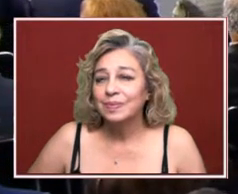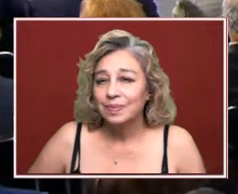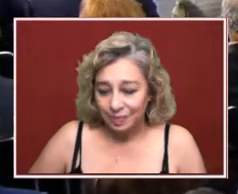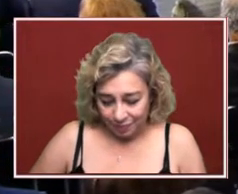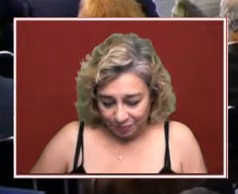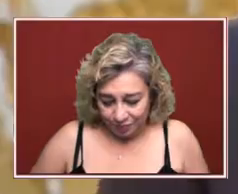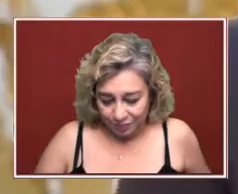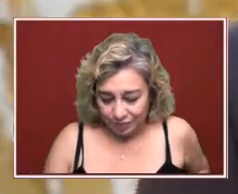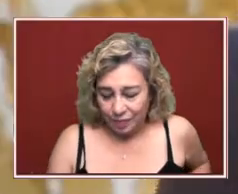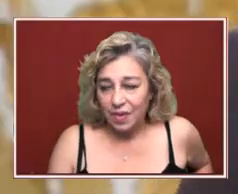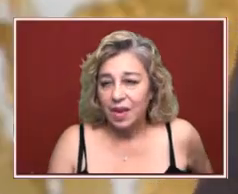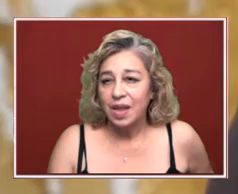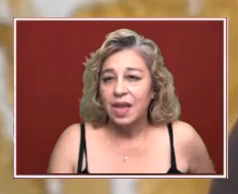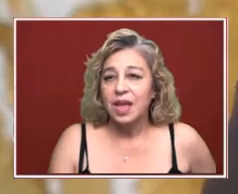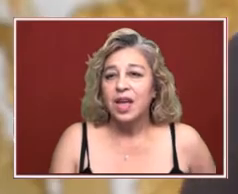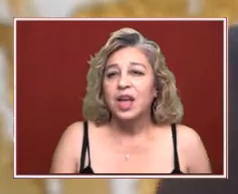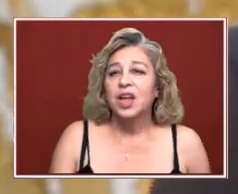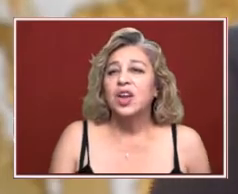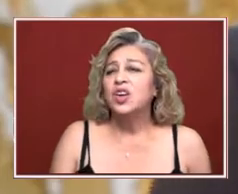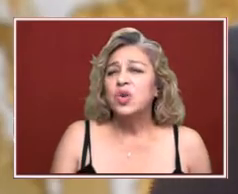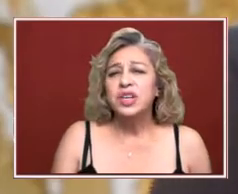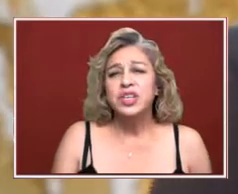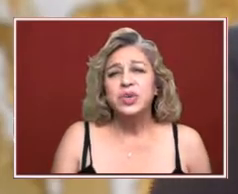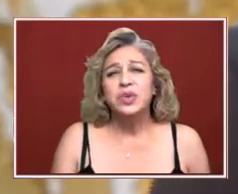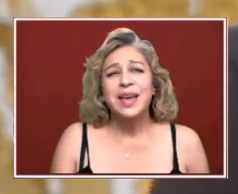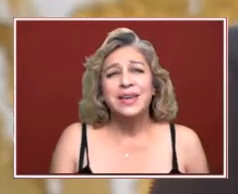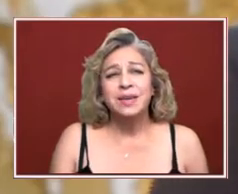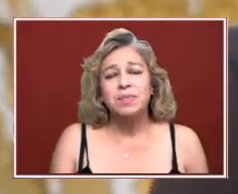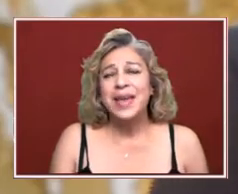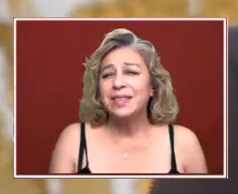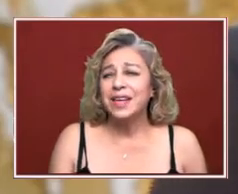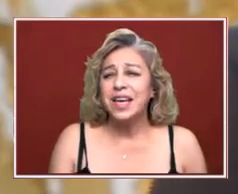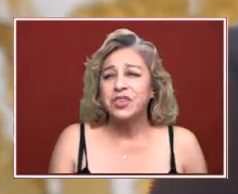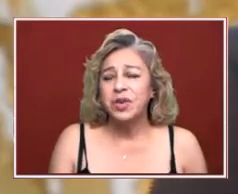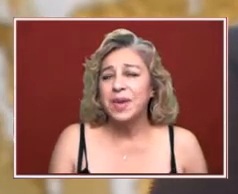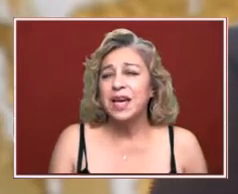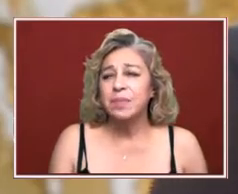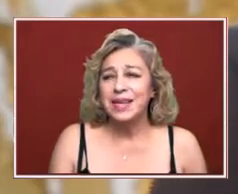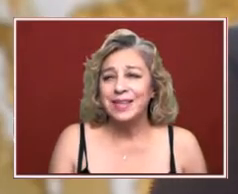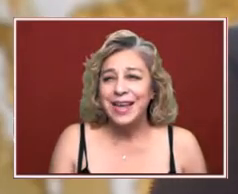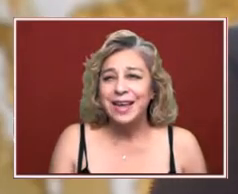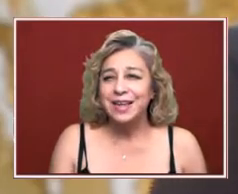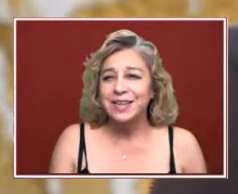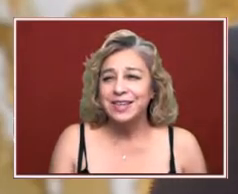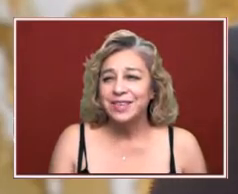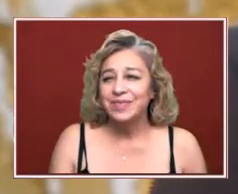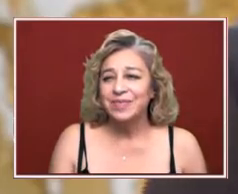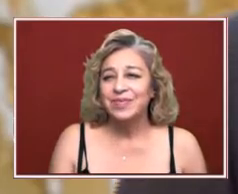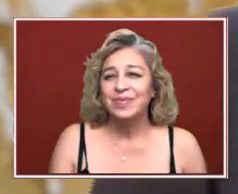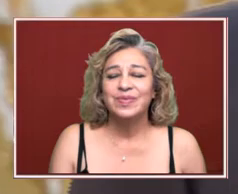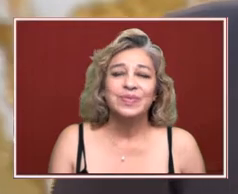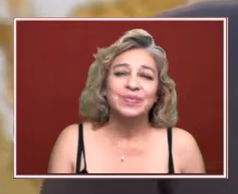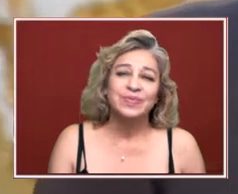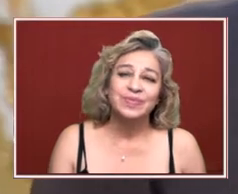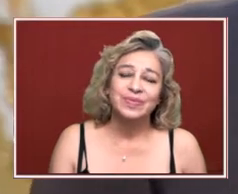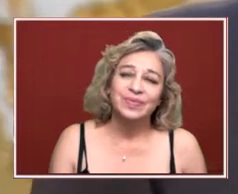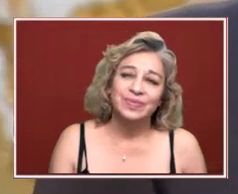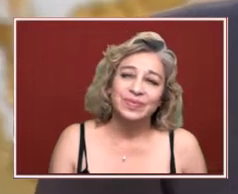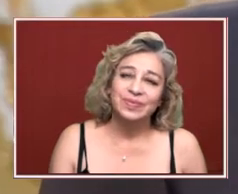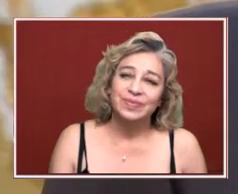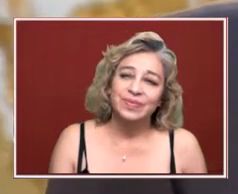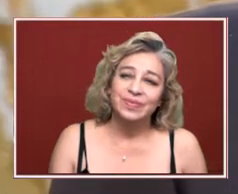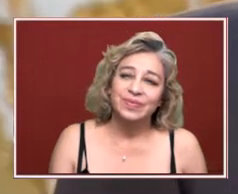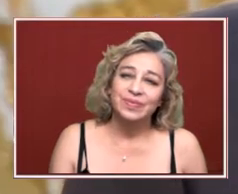Ni endeudar al país. Nor to make the country become indebted. ¿Se